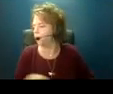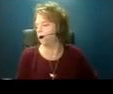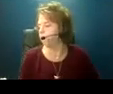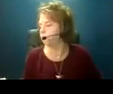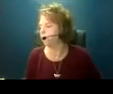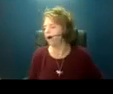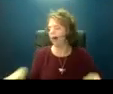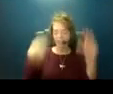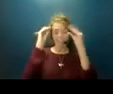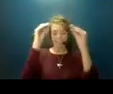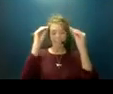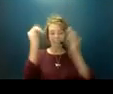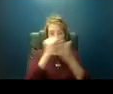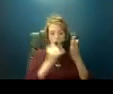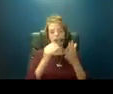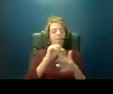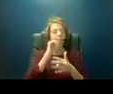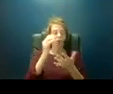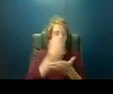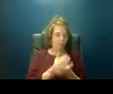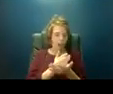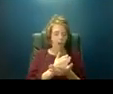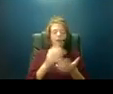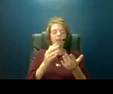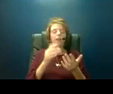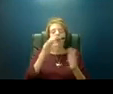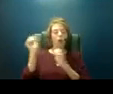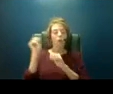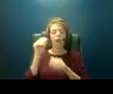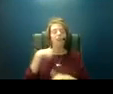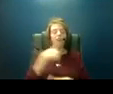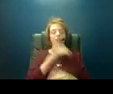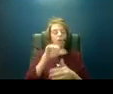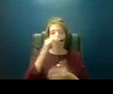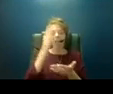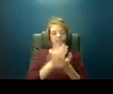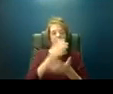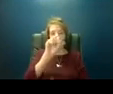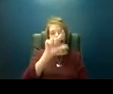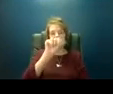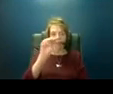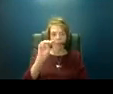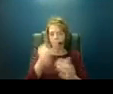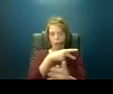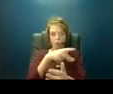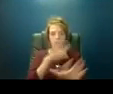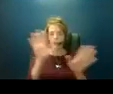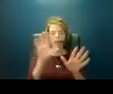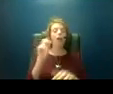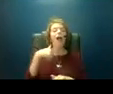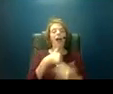an English teacher how to do slam poetry, that's not putting slam poets out of business. So I came up with this 4-tiered